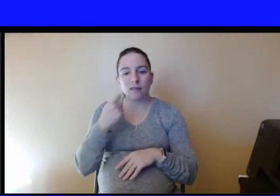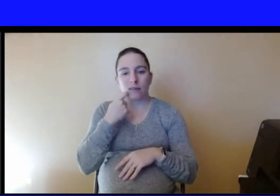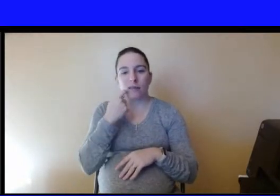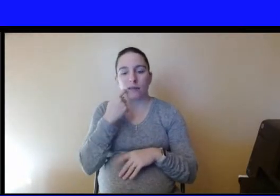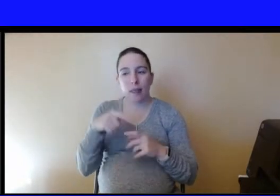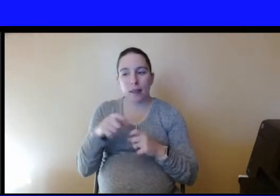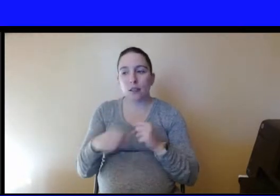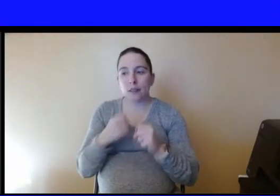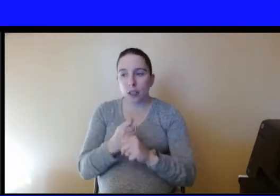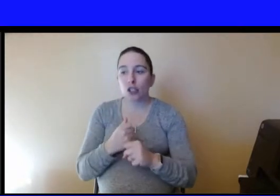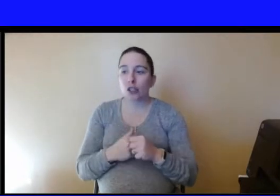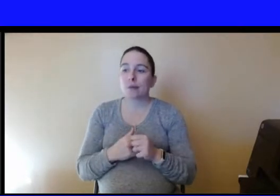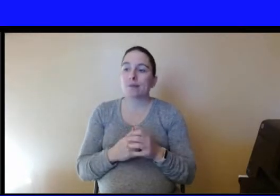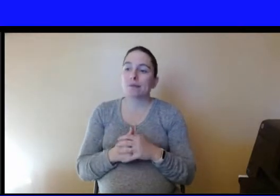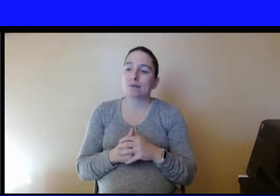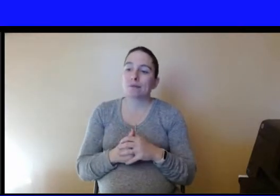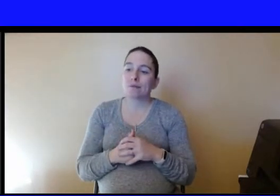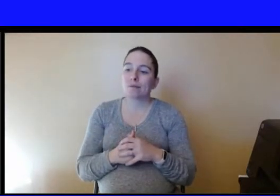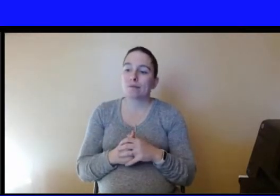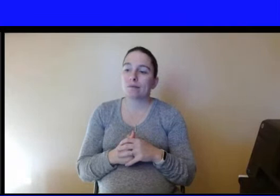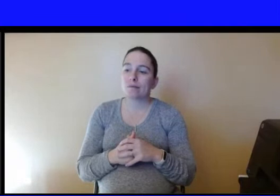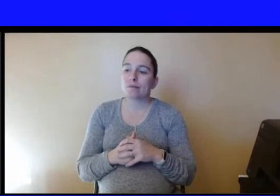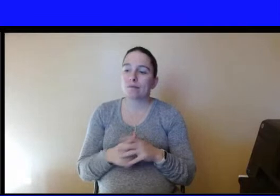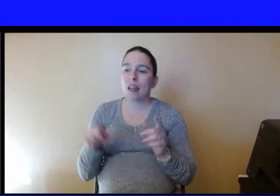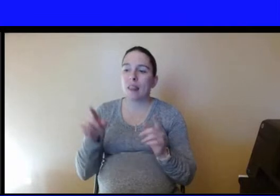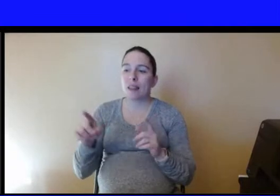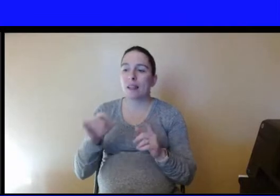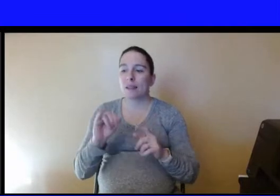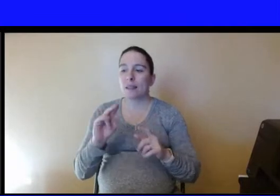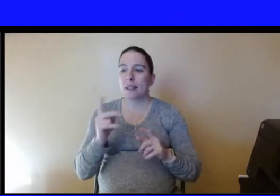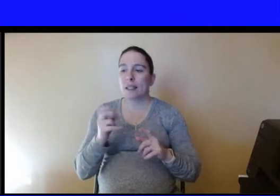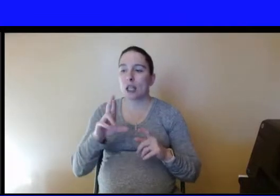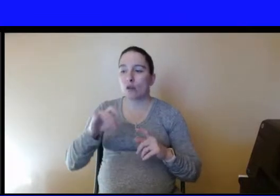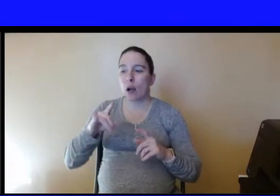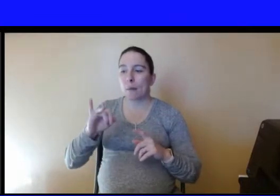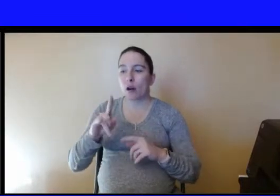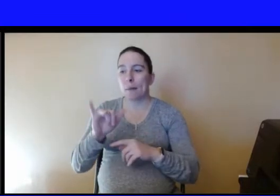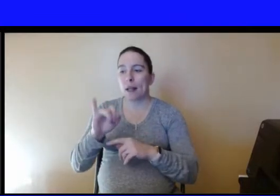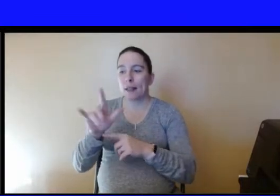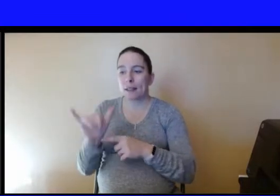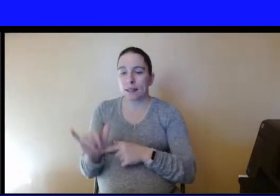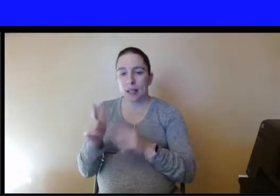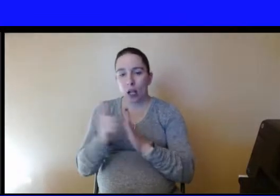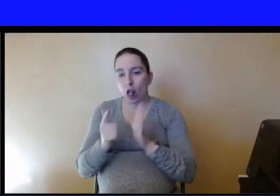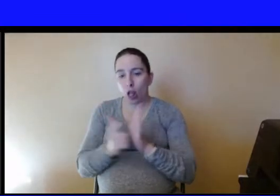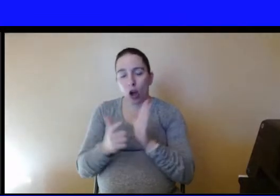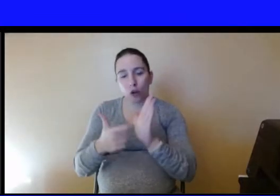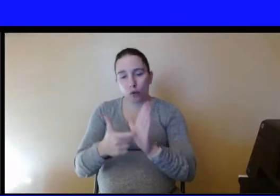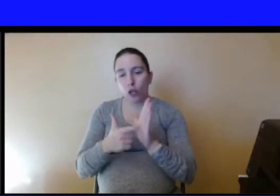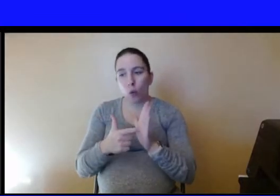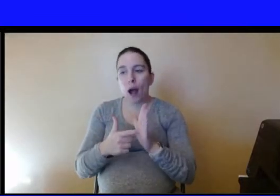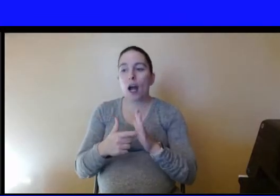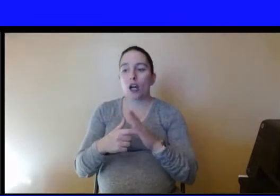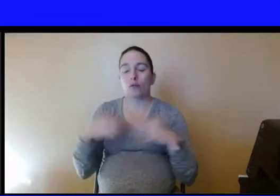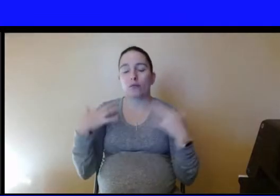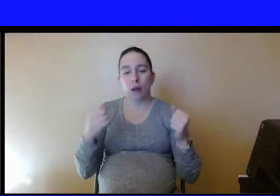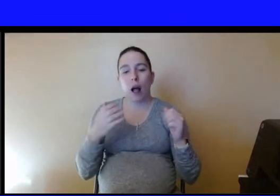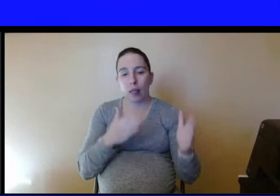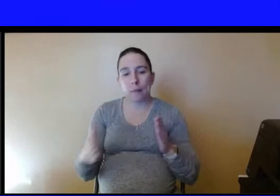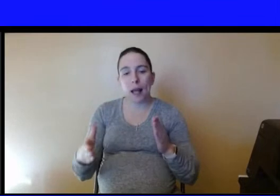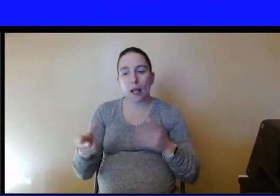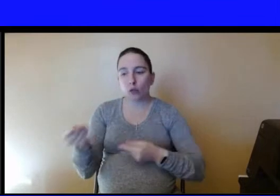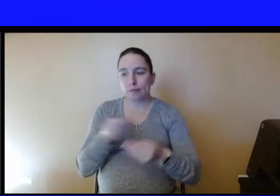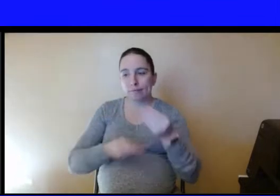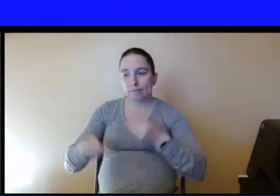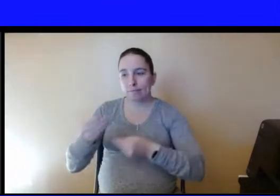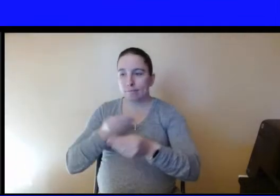of your medical information. With the interoperability law that is now in effect and we're compliant with, the